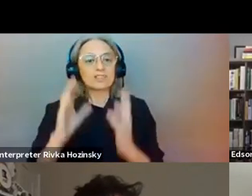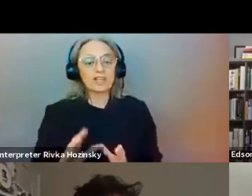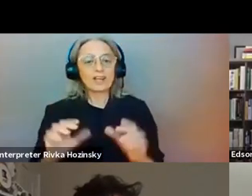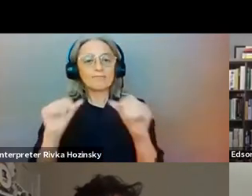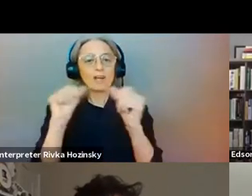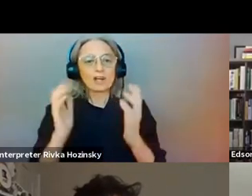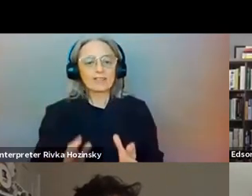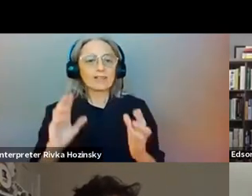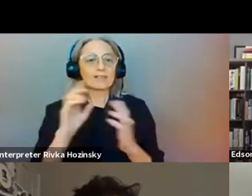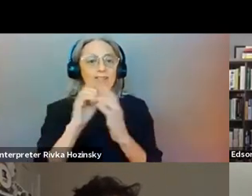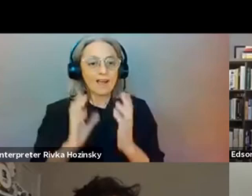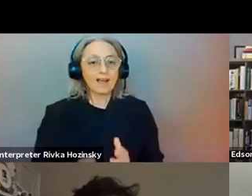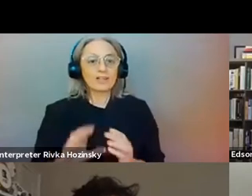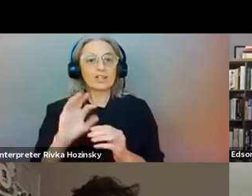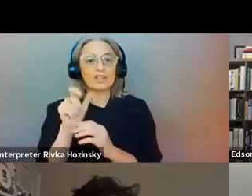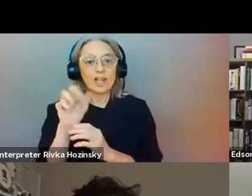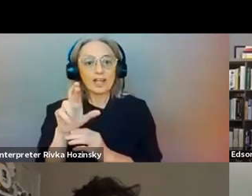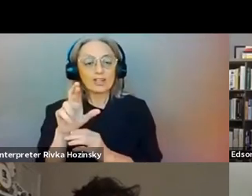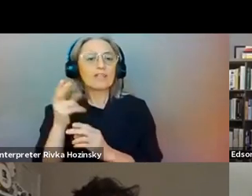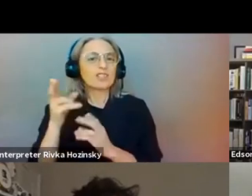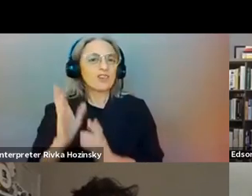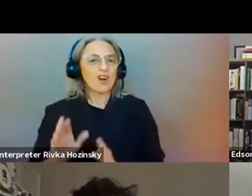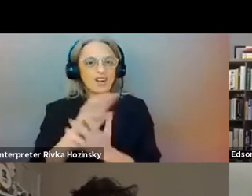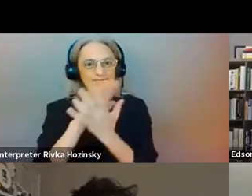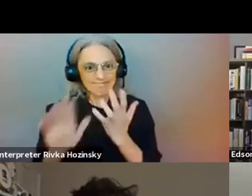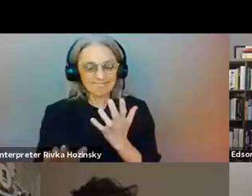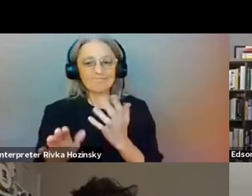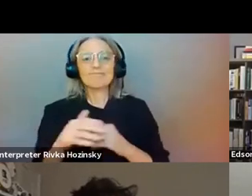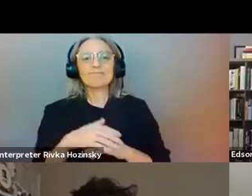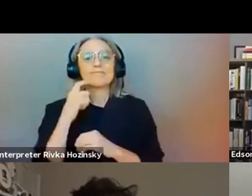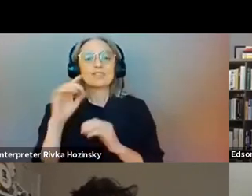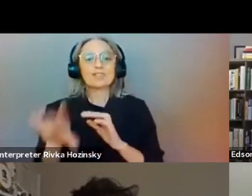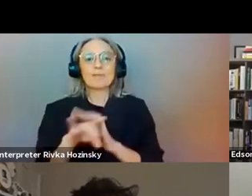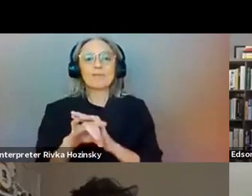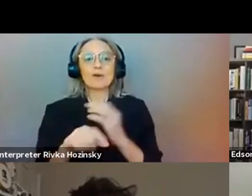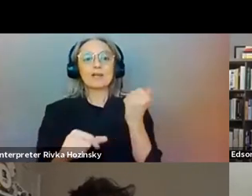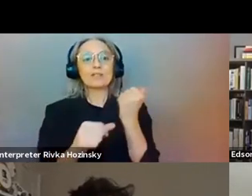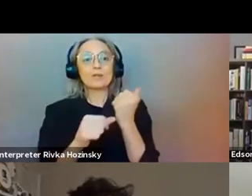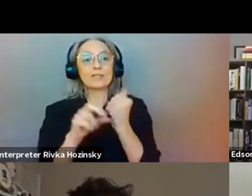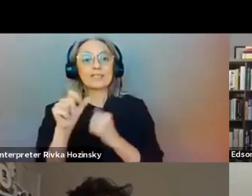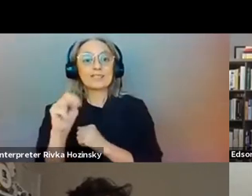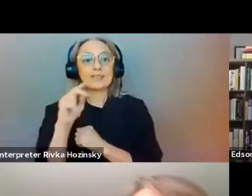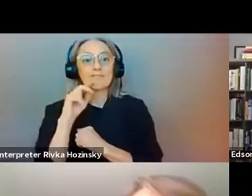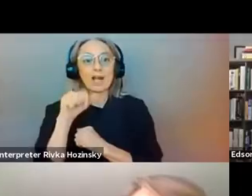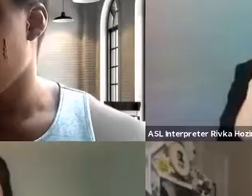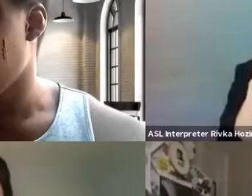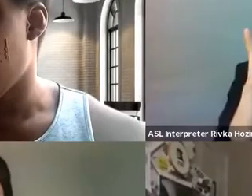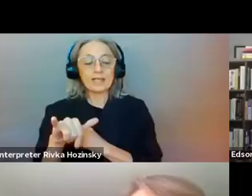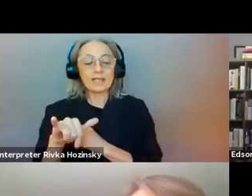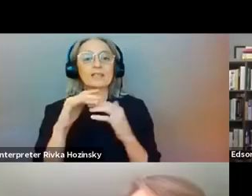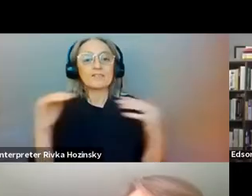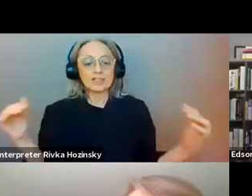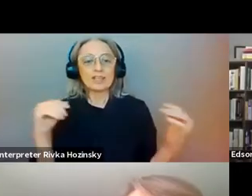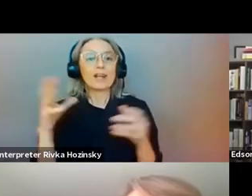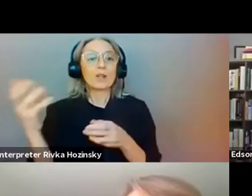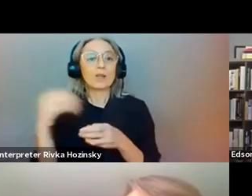architect, designer, curator, and historian. He is the newly appointed Associate Dean for Equity, Diversity, and Inclusion